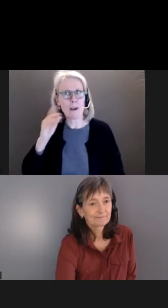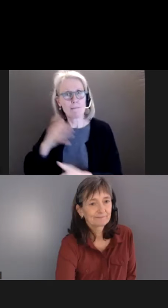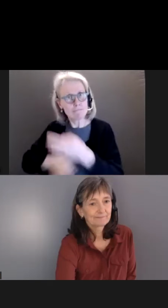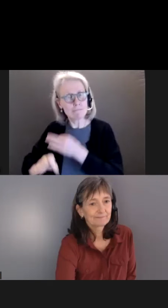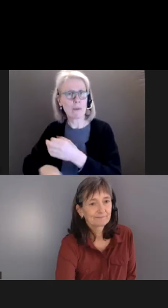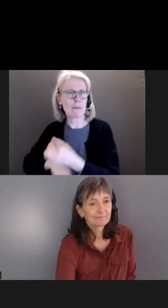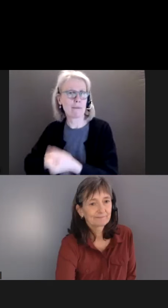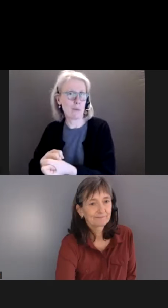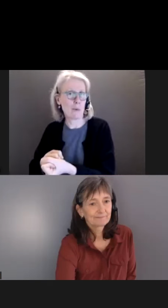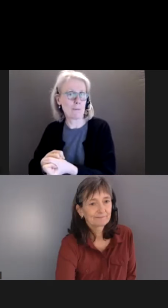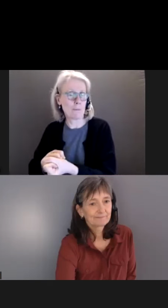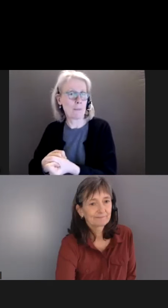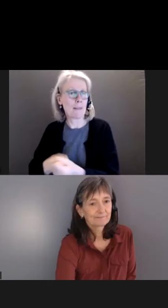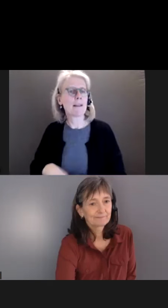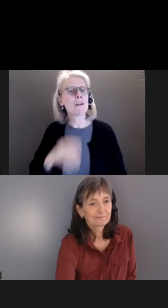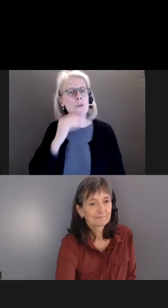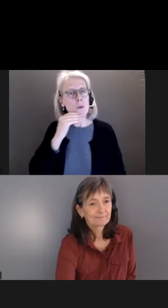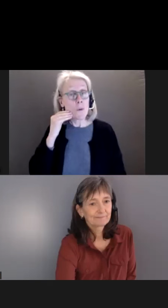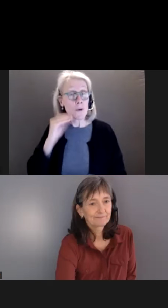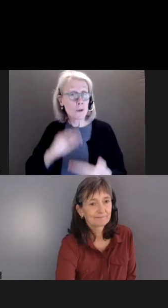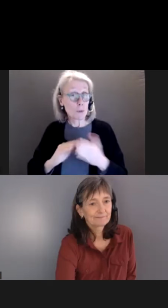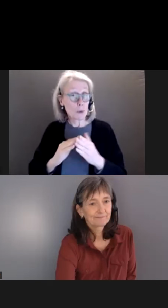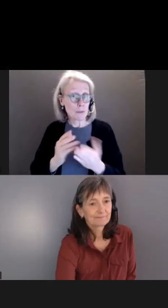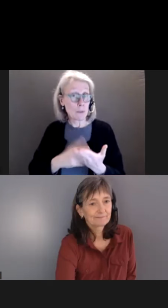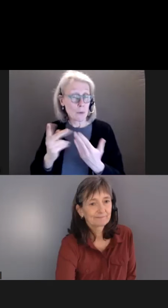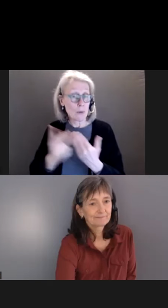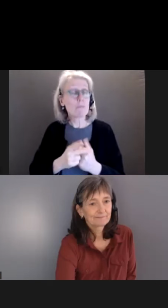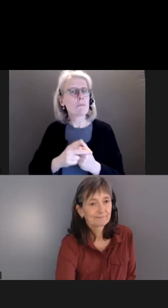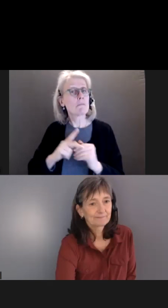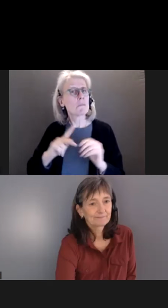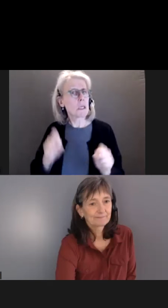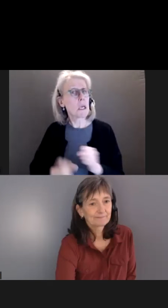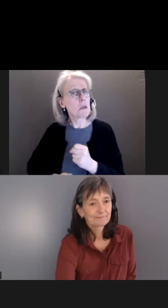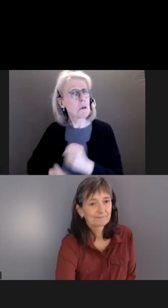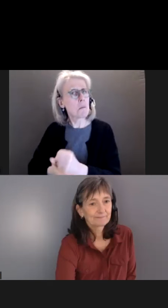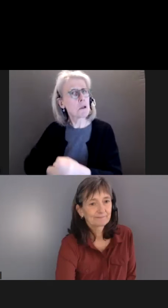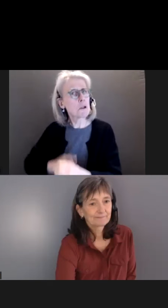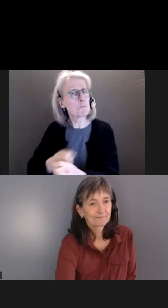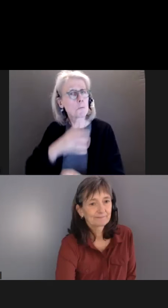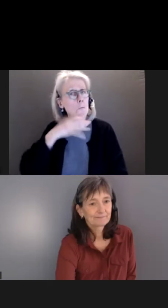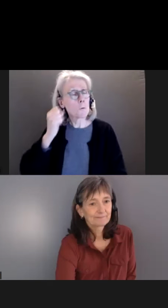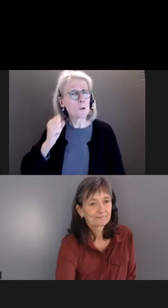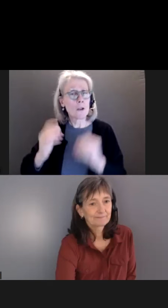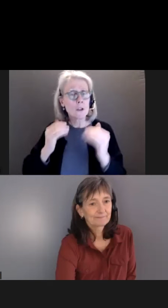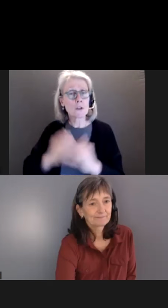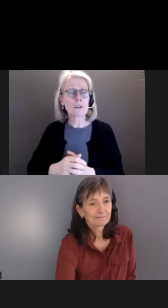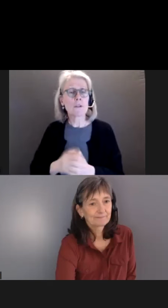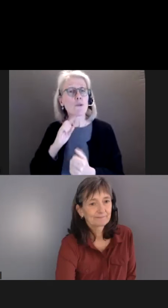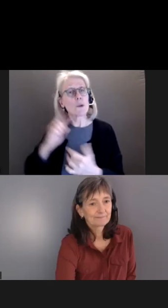So home and community-based care programs can target the specific needs of older adults, including things such as chronic disease